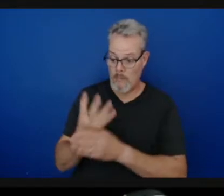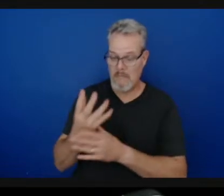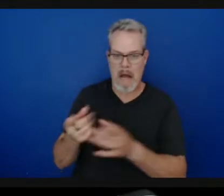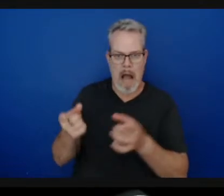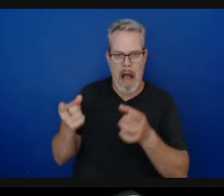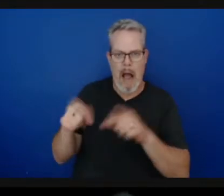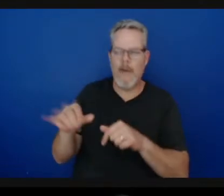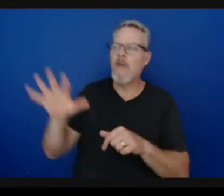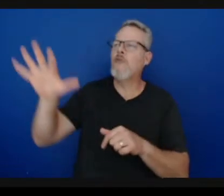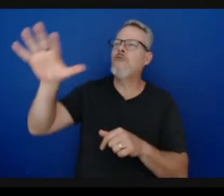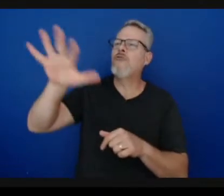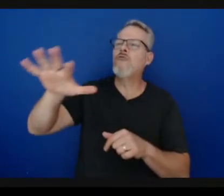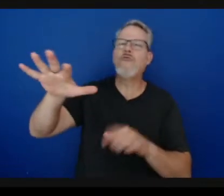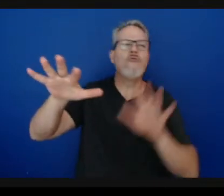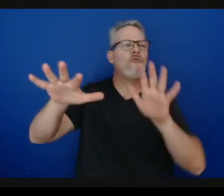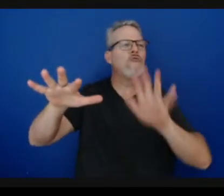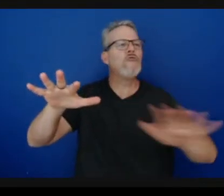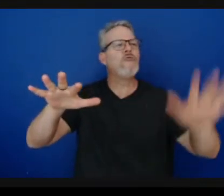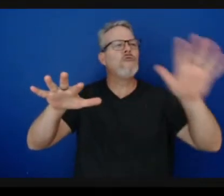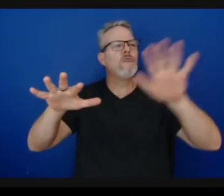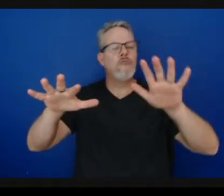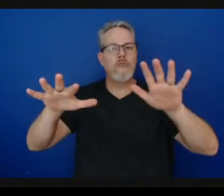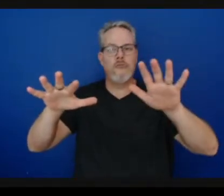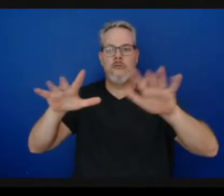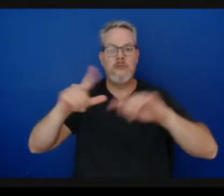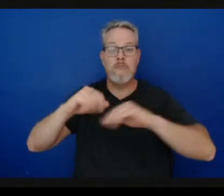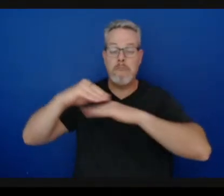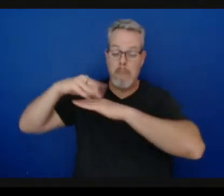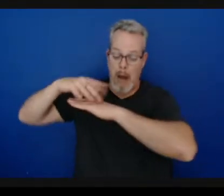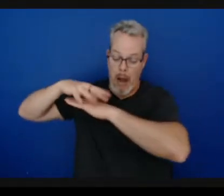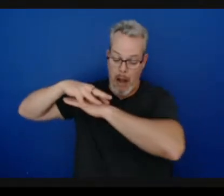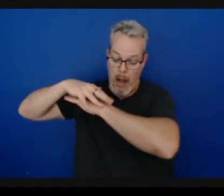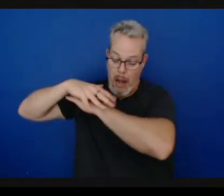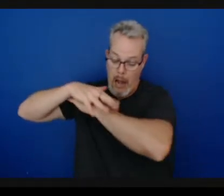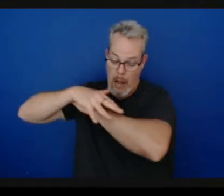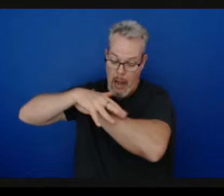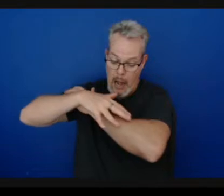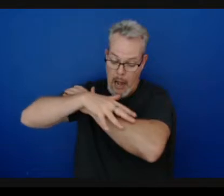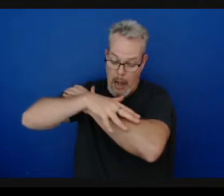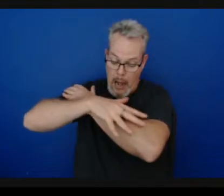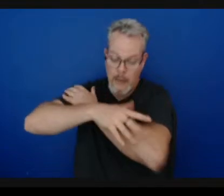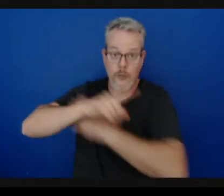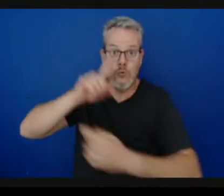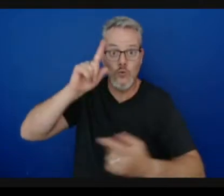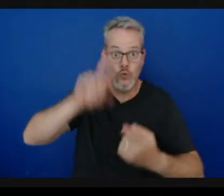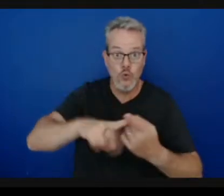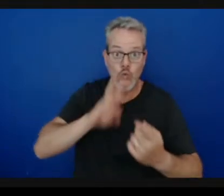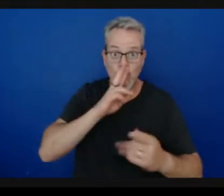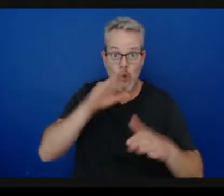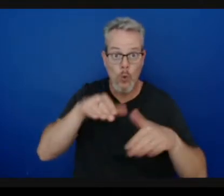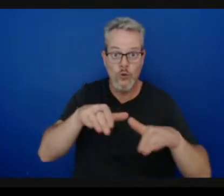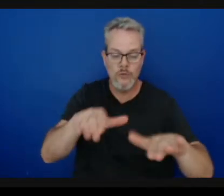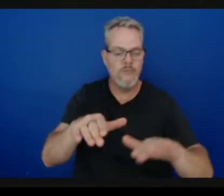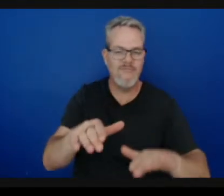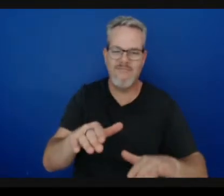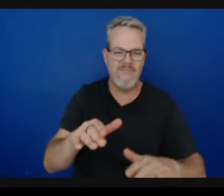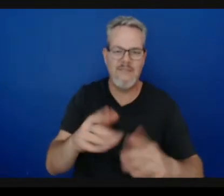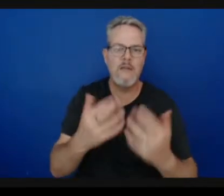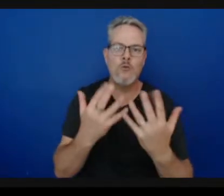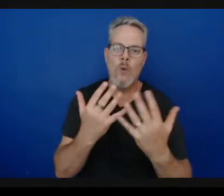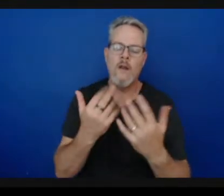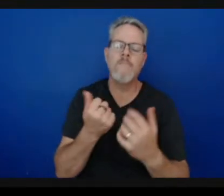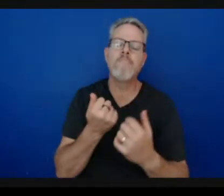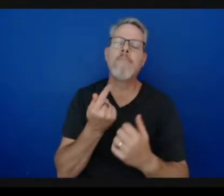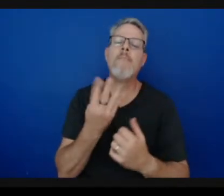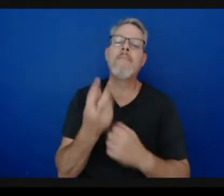Rift Zone. You can have little eruptions there, but they're not likely to get to the ocean unless they stay parked there for years and years and years and years. And